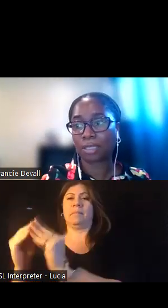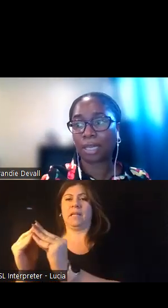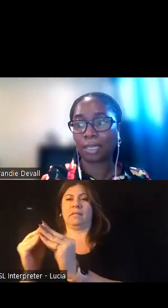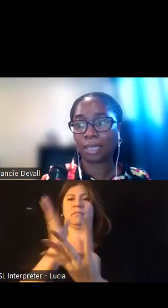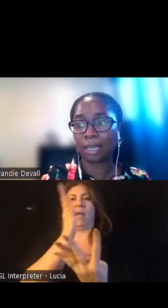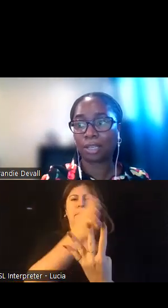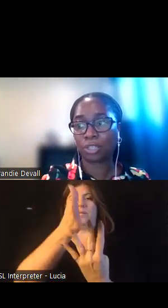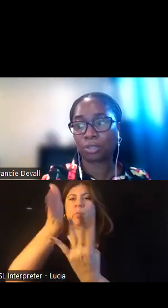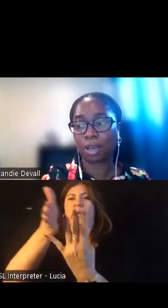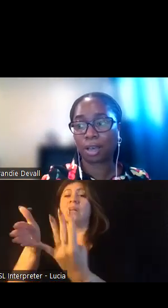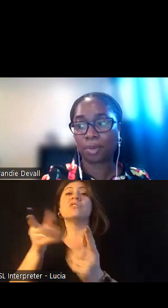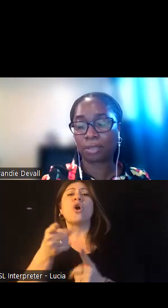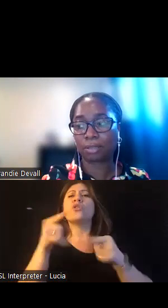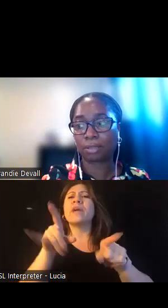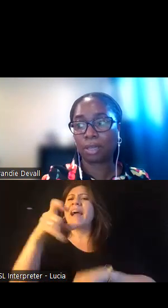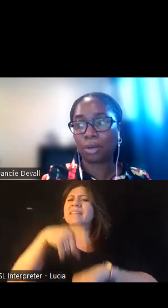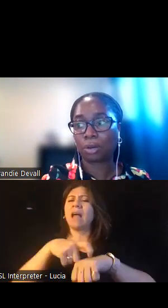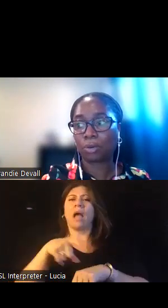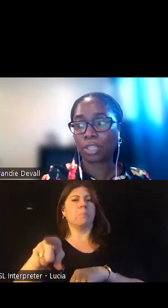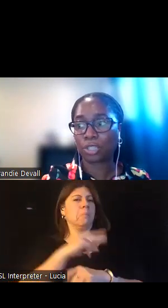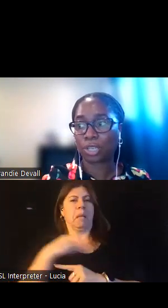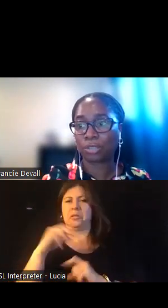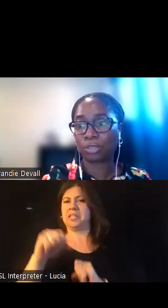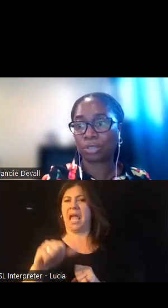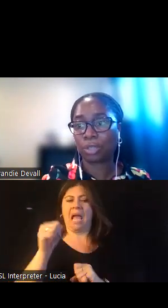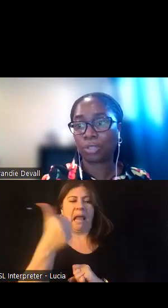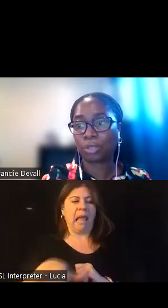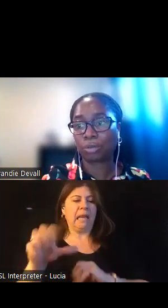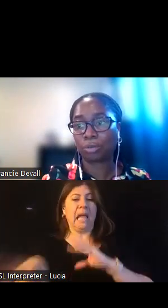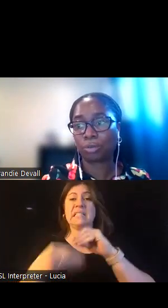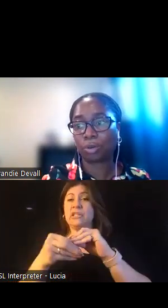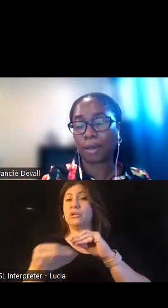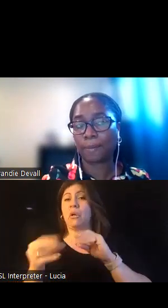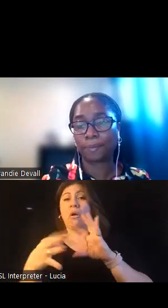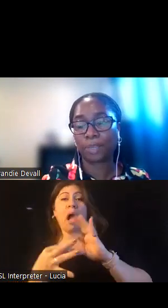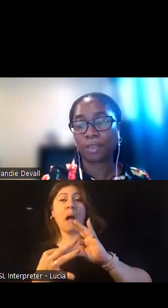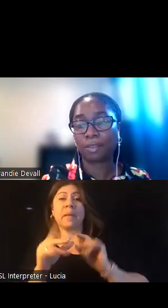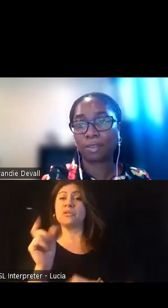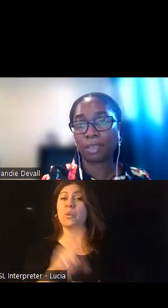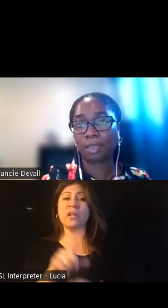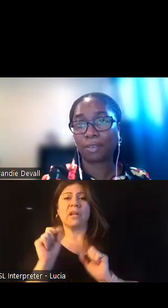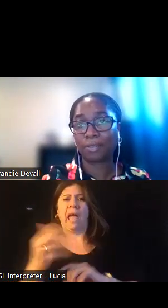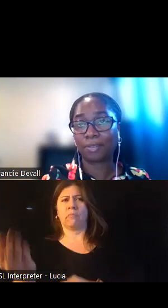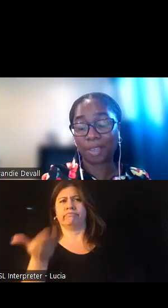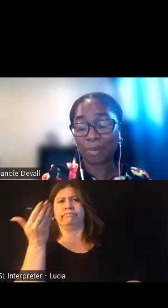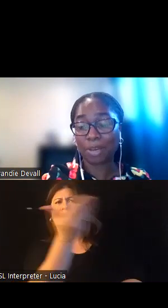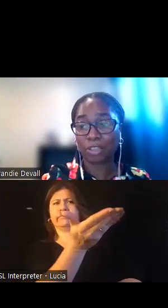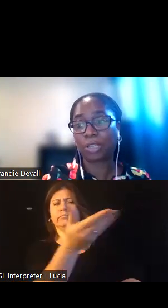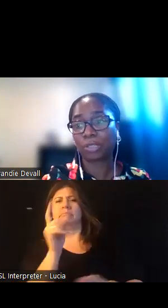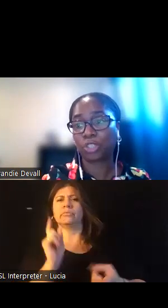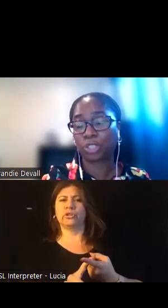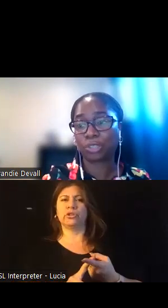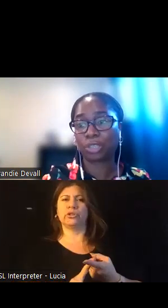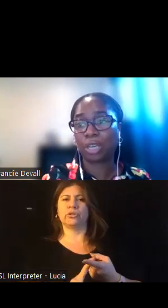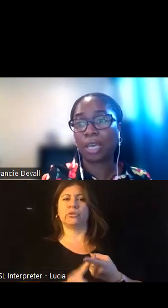can direct any additional comments or questions to the